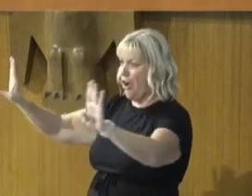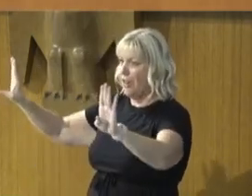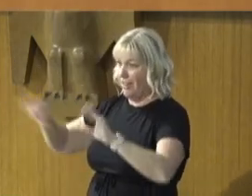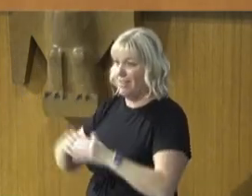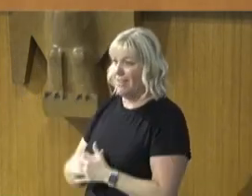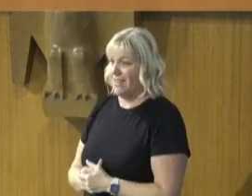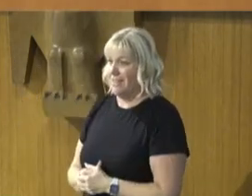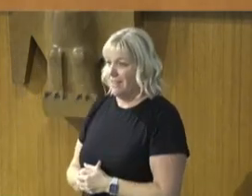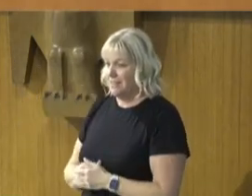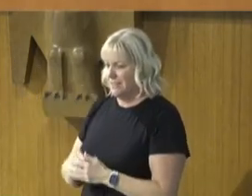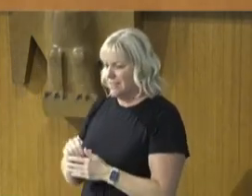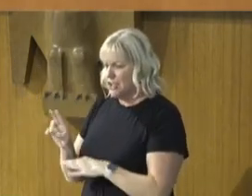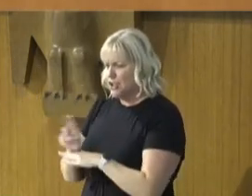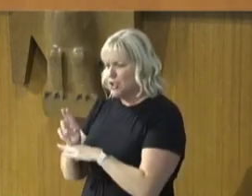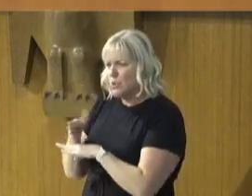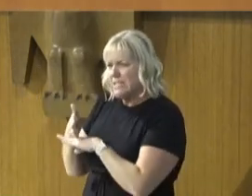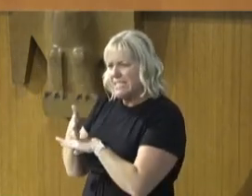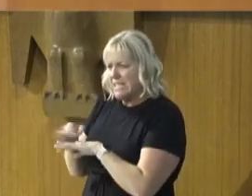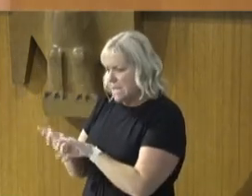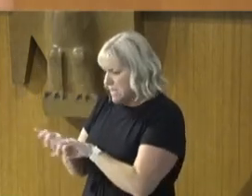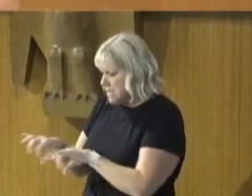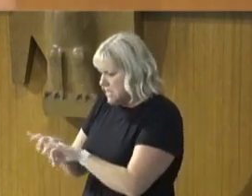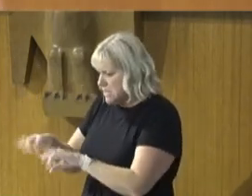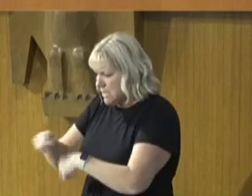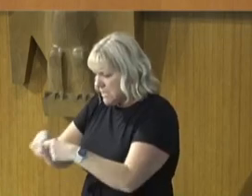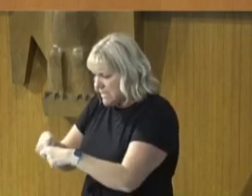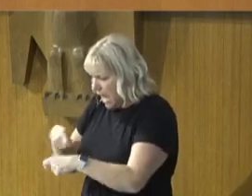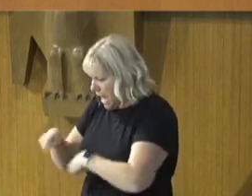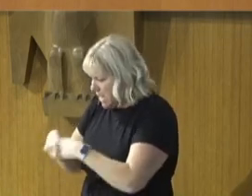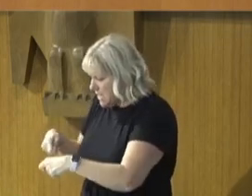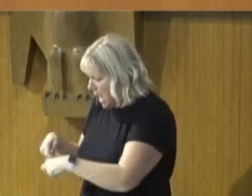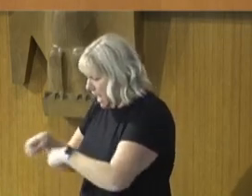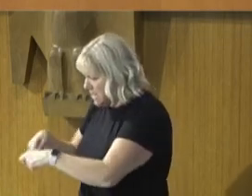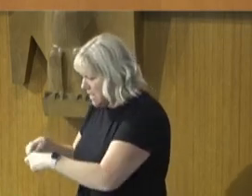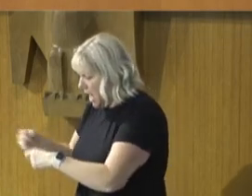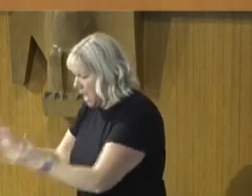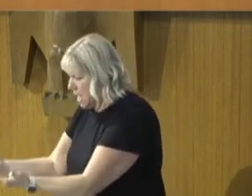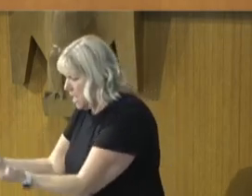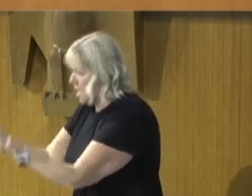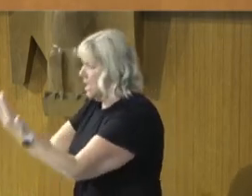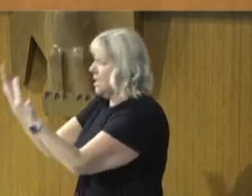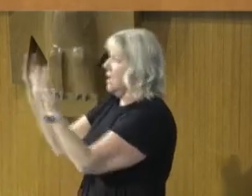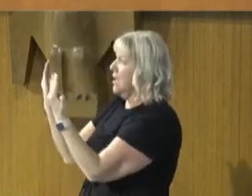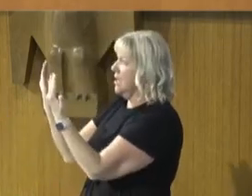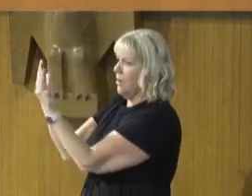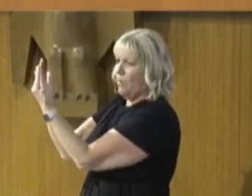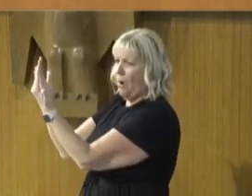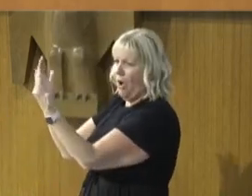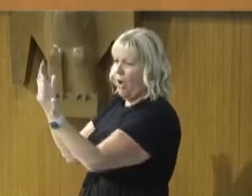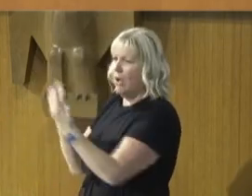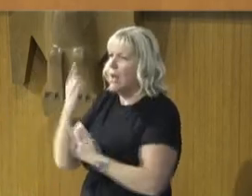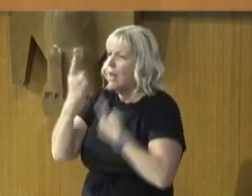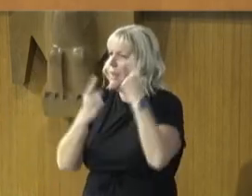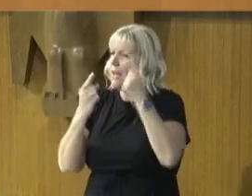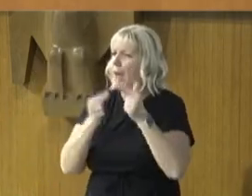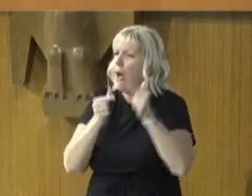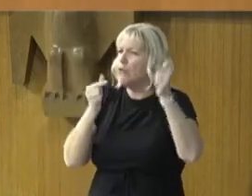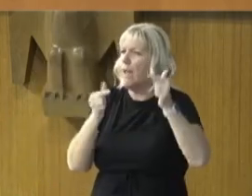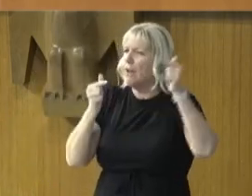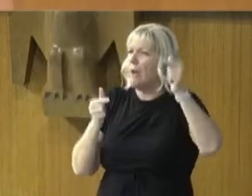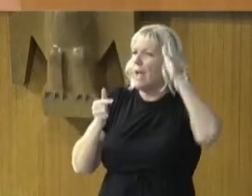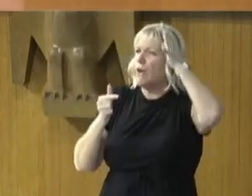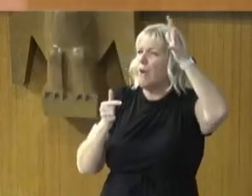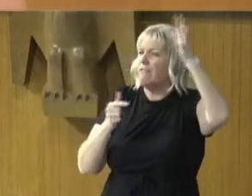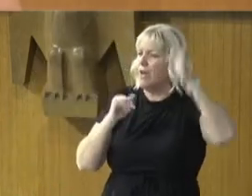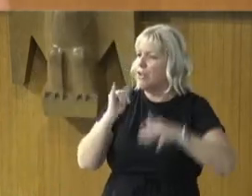starts tying sticks together and she starts standing them upright as she thinks about her great-great-grandfather Jacob and how he